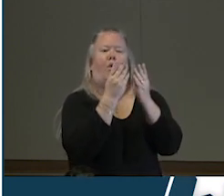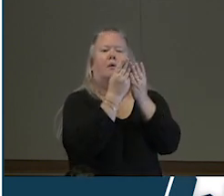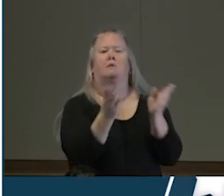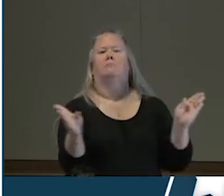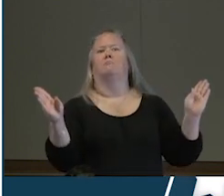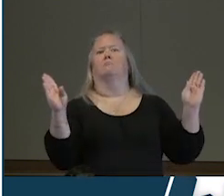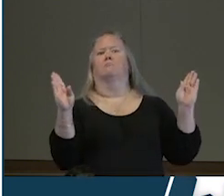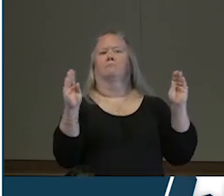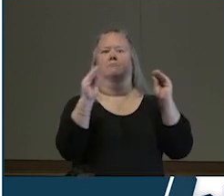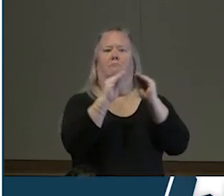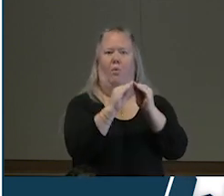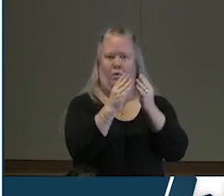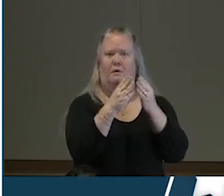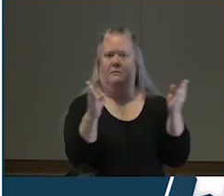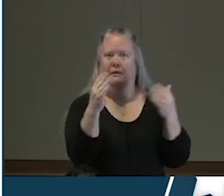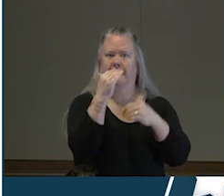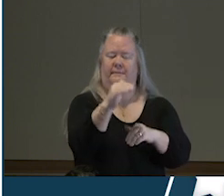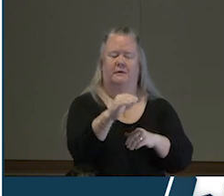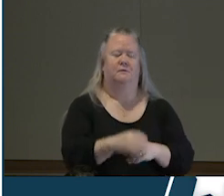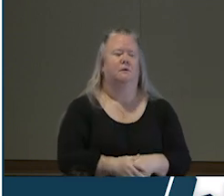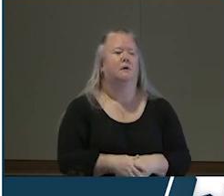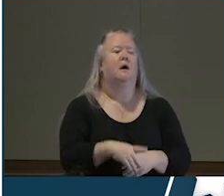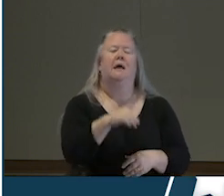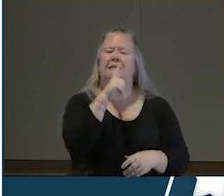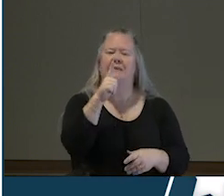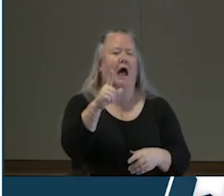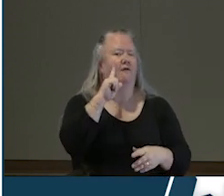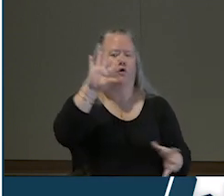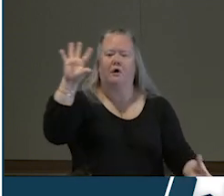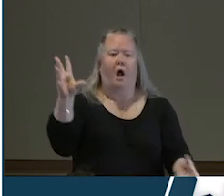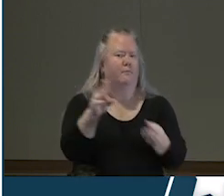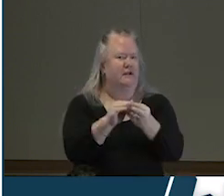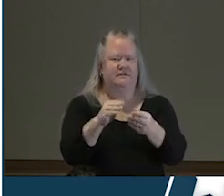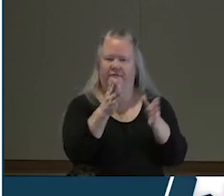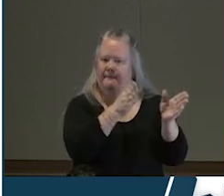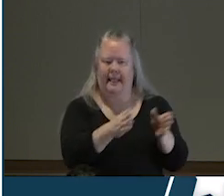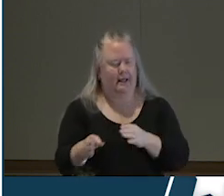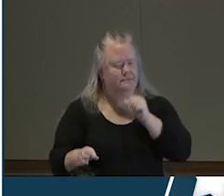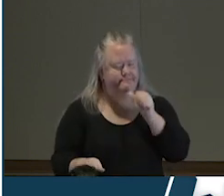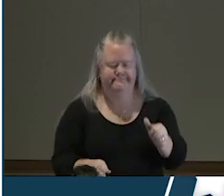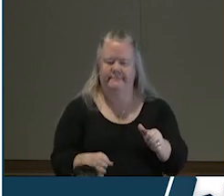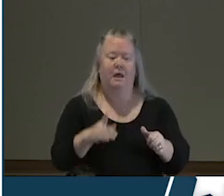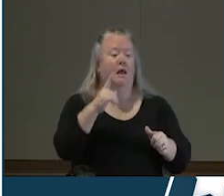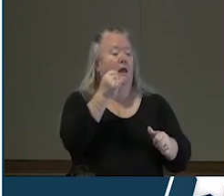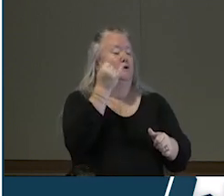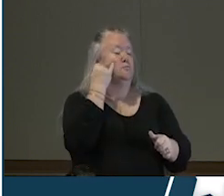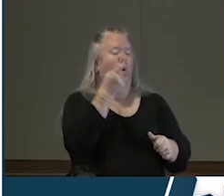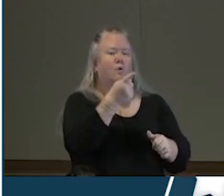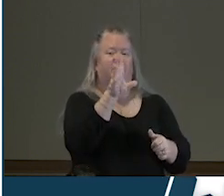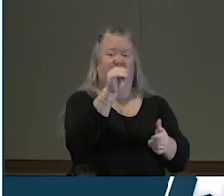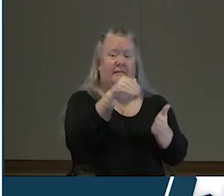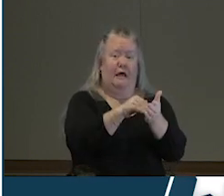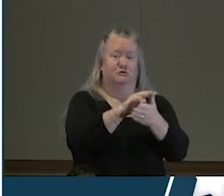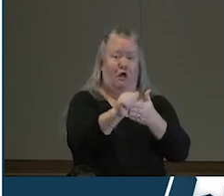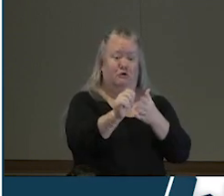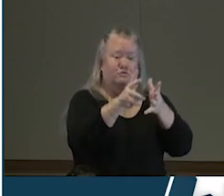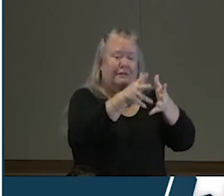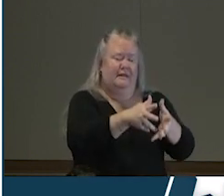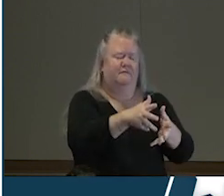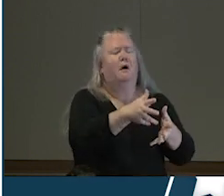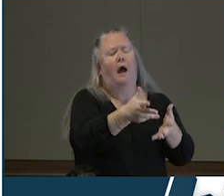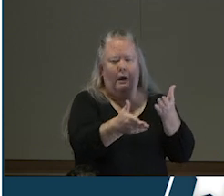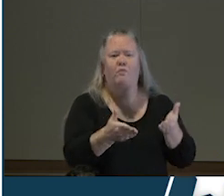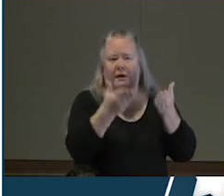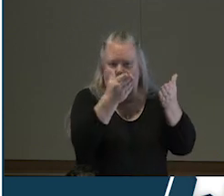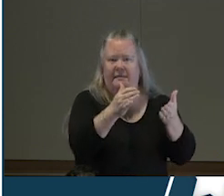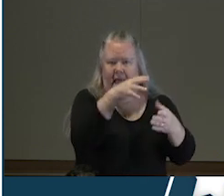broader limit, right? Now, not designed for comprehensive planning, right? If someone had only $50,000 to leave, maybe I would